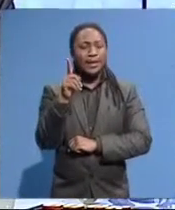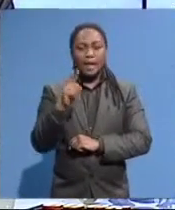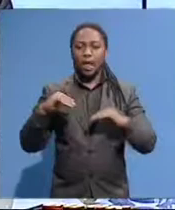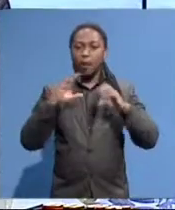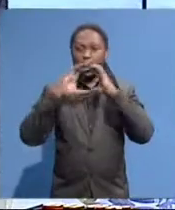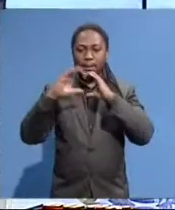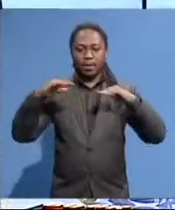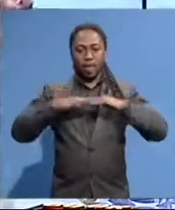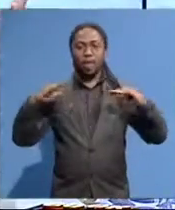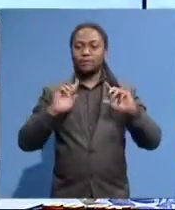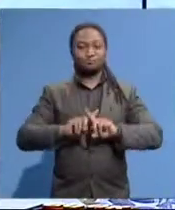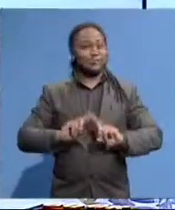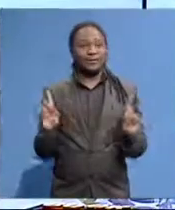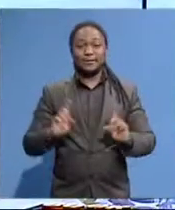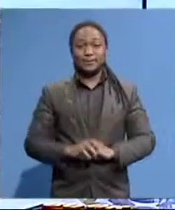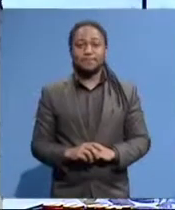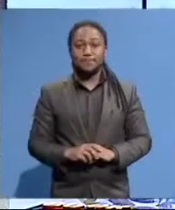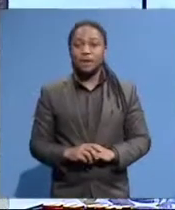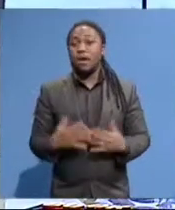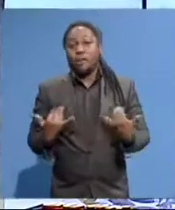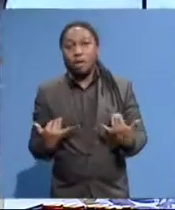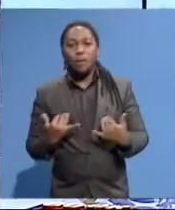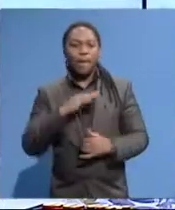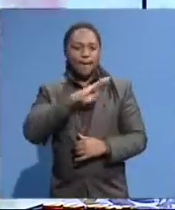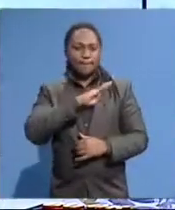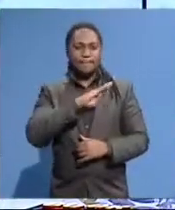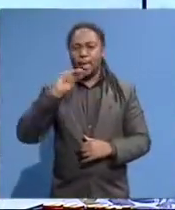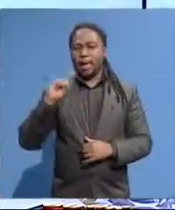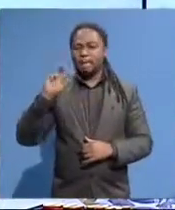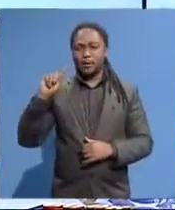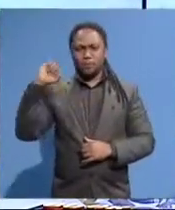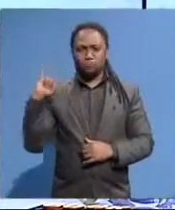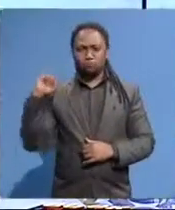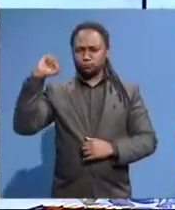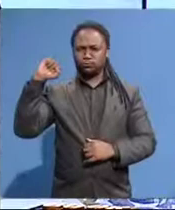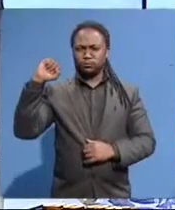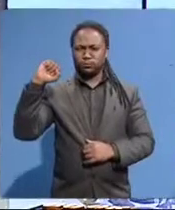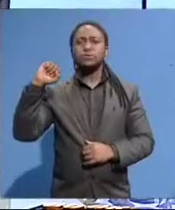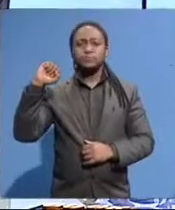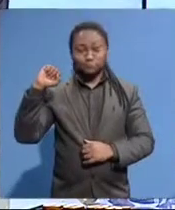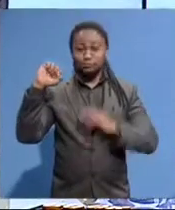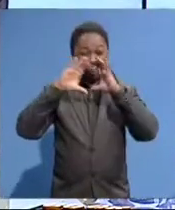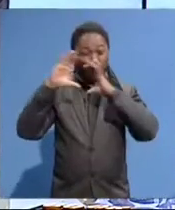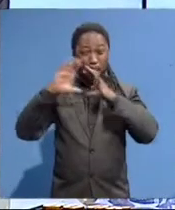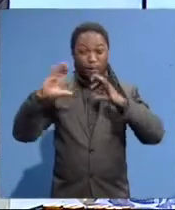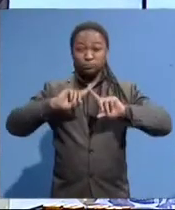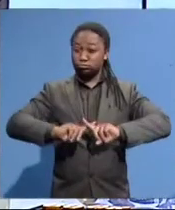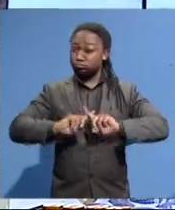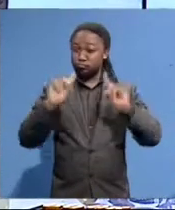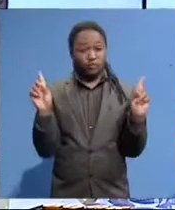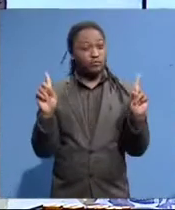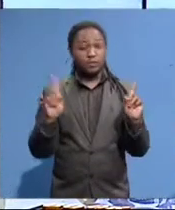of communicator. Nelson Mandela is a member of Umkhonto weSizwe, rallying the masses, and it requires a different type of